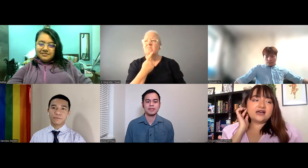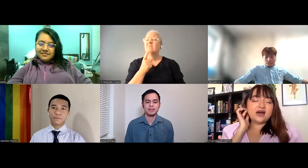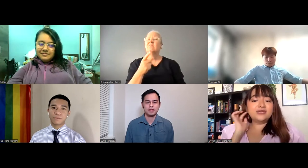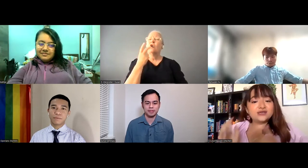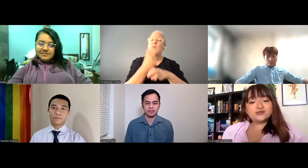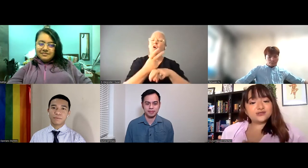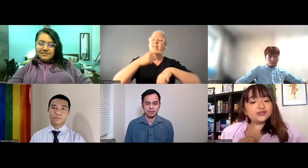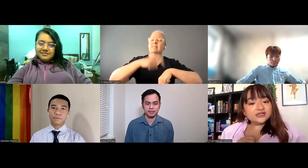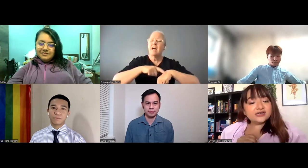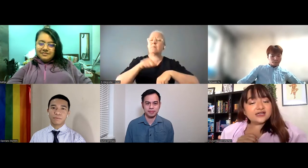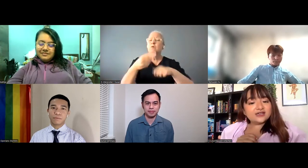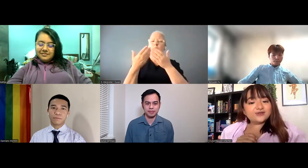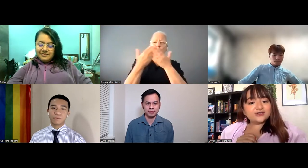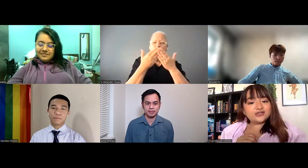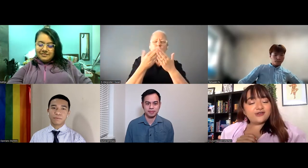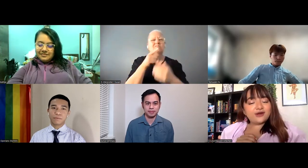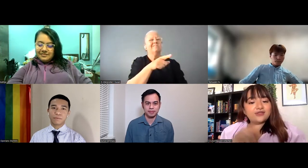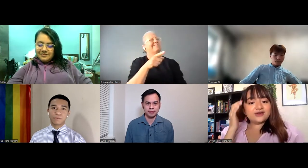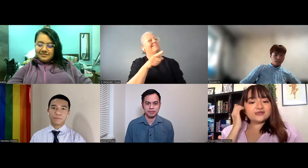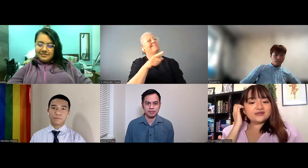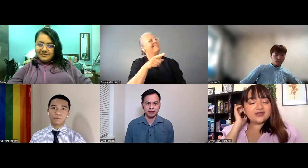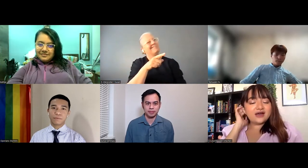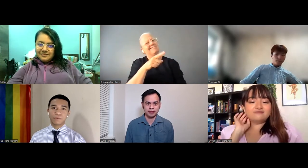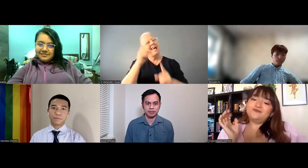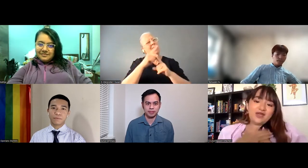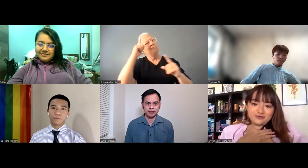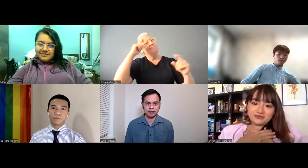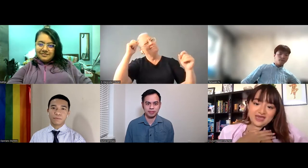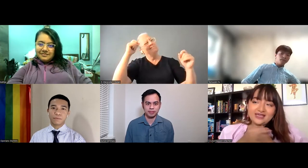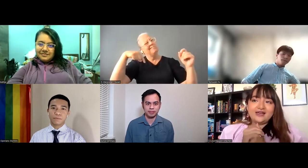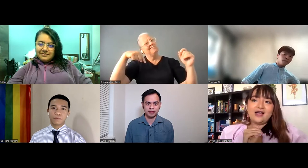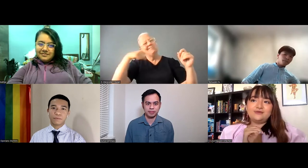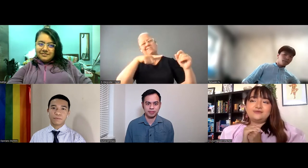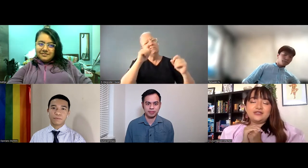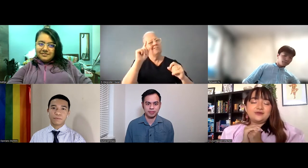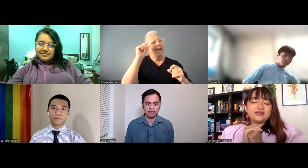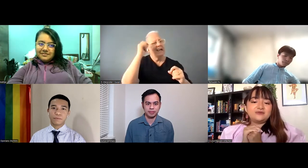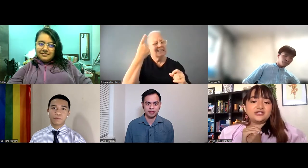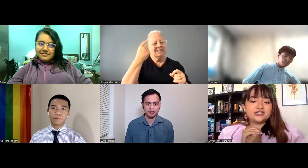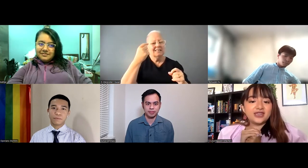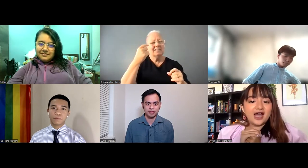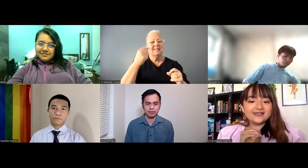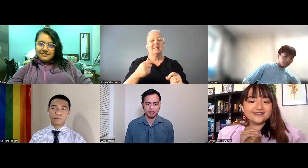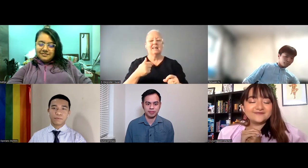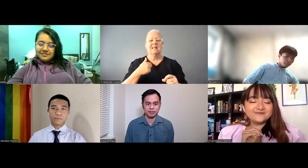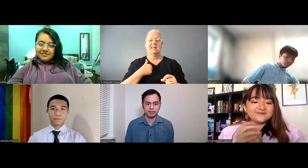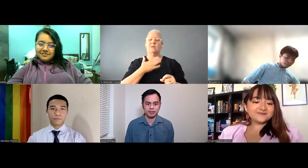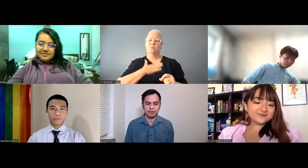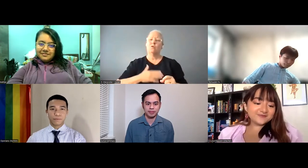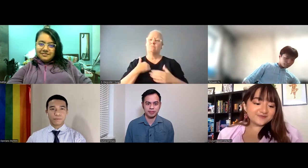and misunderstood? And if you could share that with us, that and with me, I would really, really appreciate that.